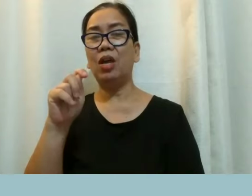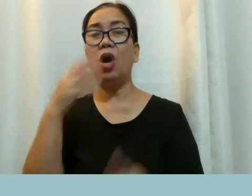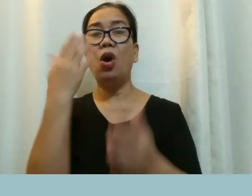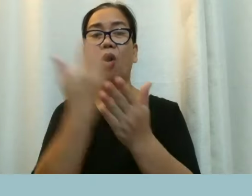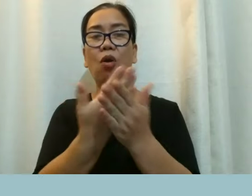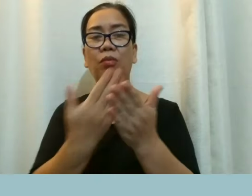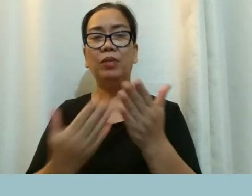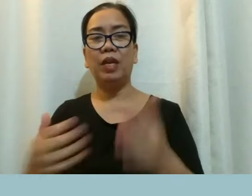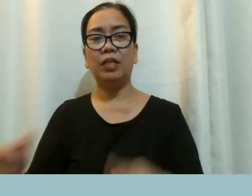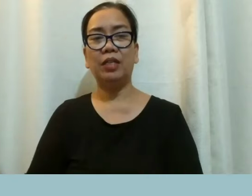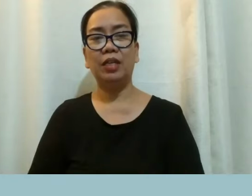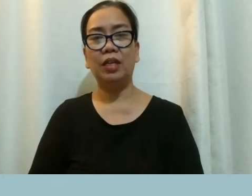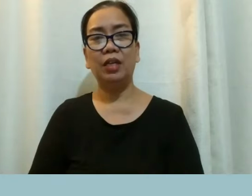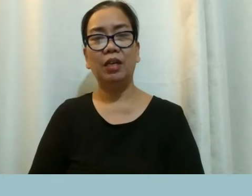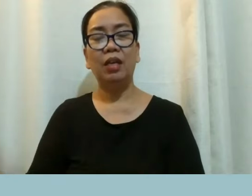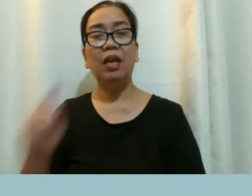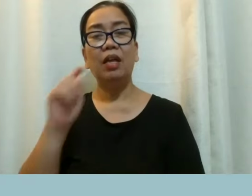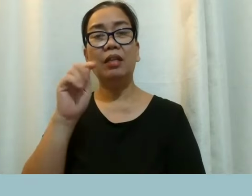Transparent objects.